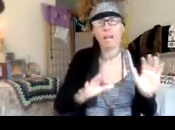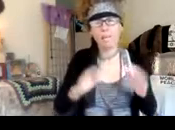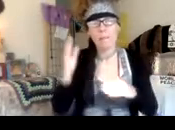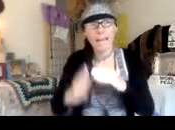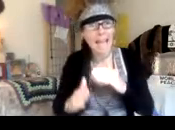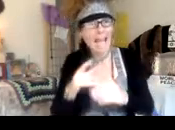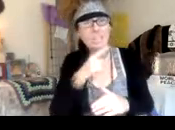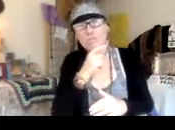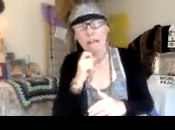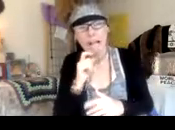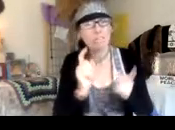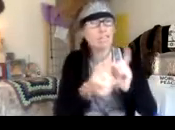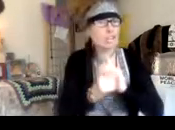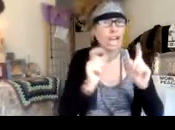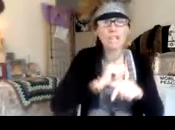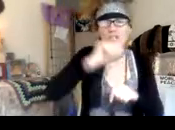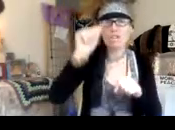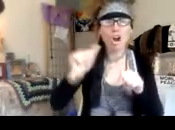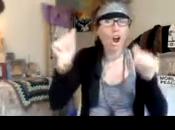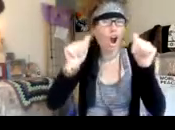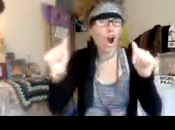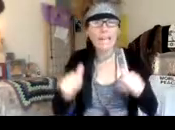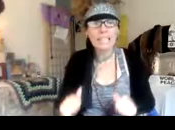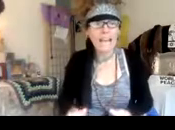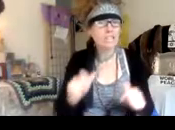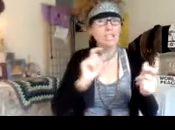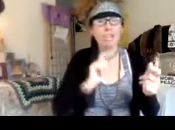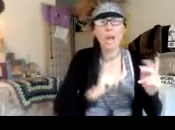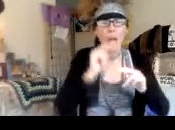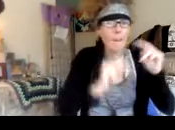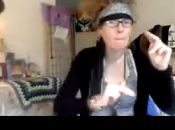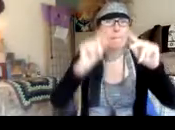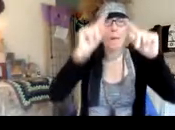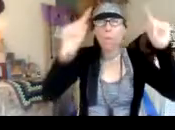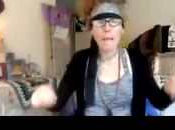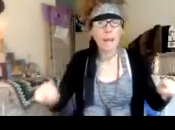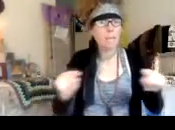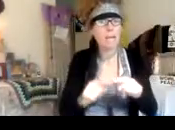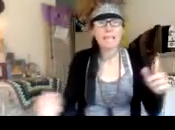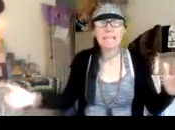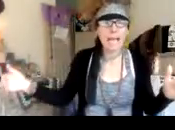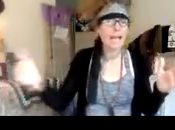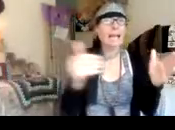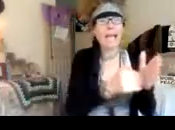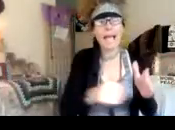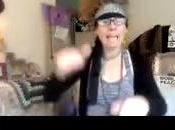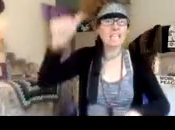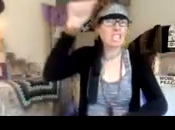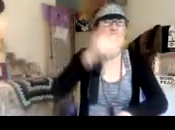we can change our architecture, we can build pyramids again and levitate giant pieces of stone. Anti-gravity